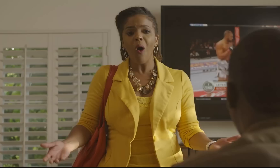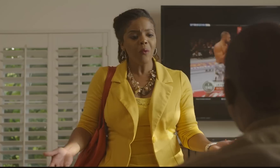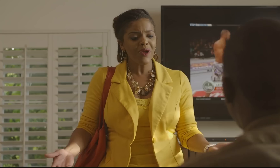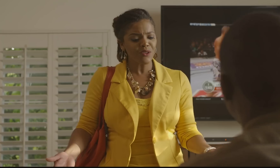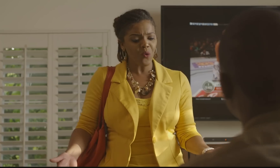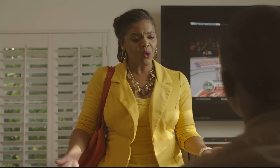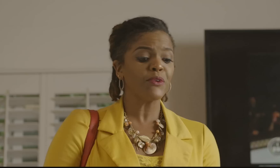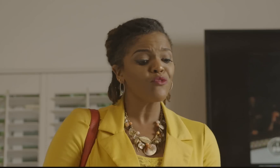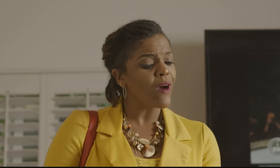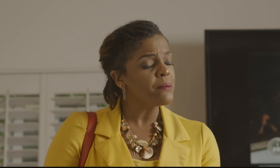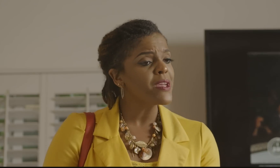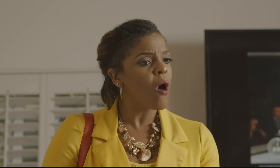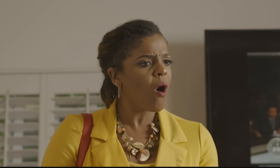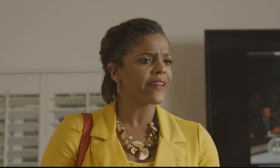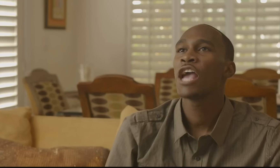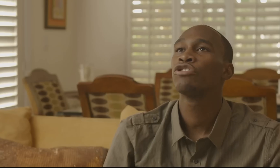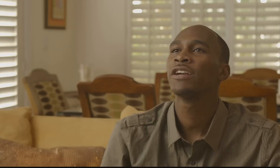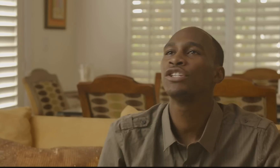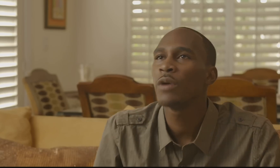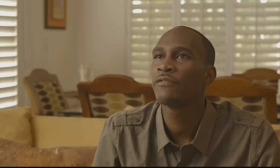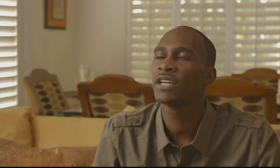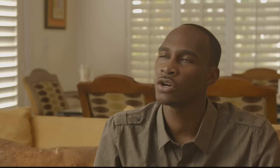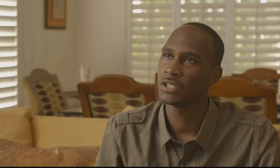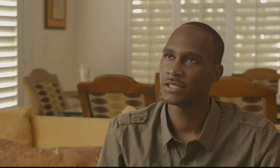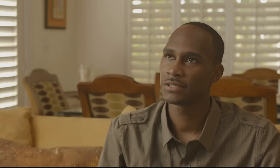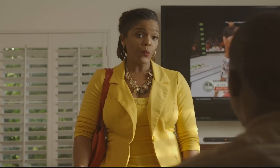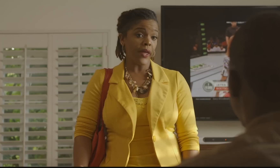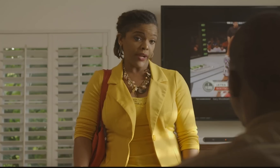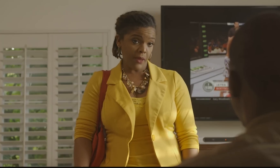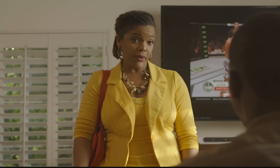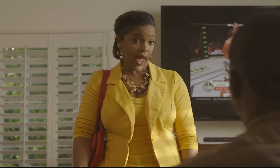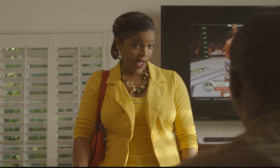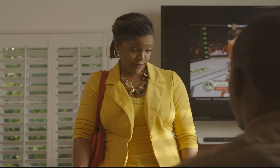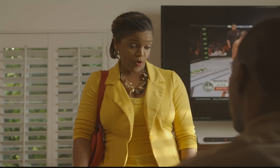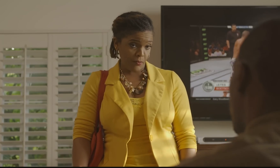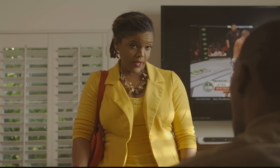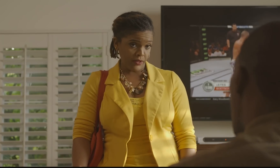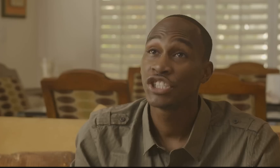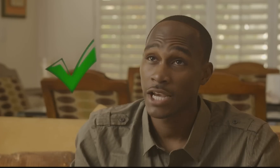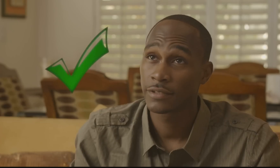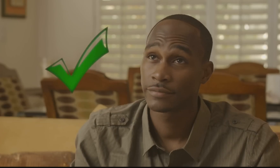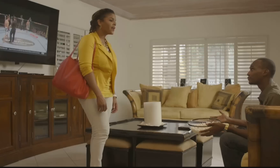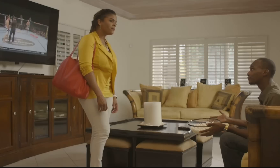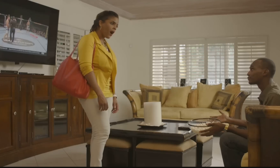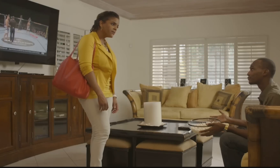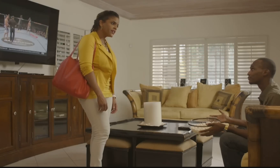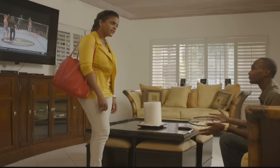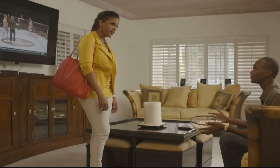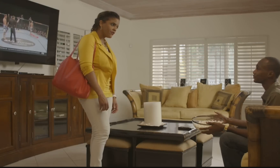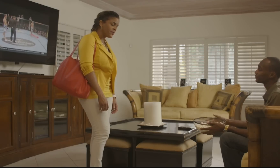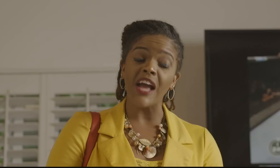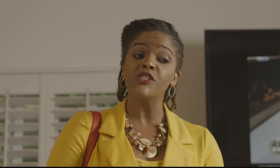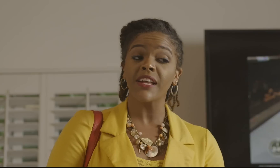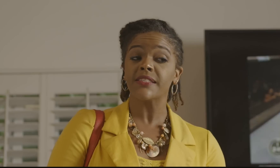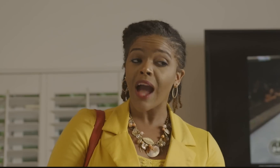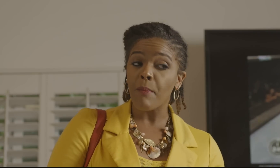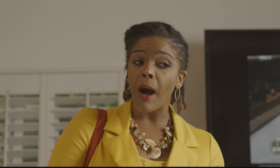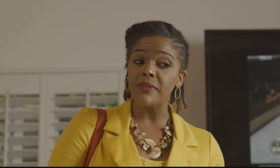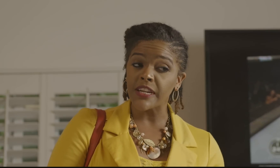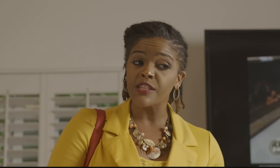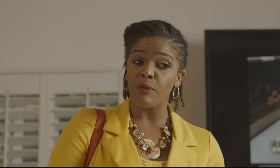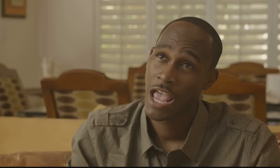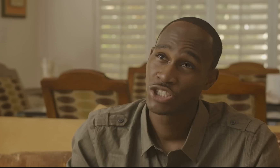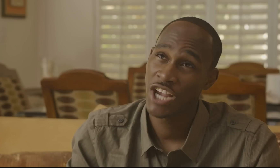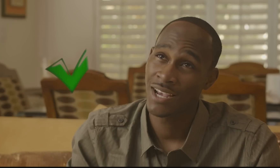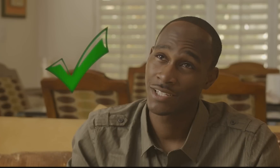Everything always cool, but you're running me hard. I already do everything on the list. You pay the light bill and phone bill? Check. You get the Bahamas Air ticket for me and check the Sky